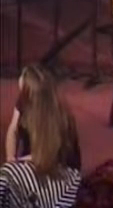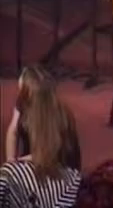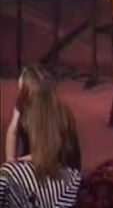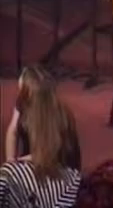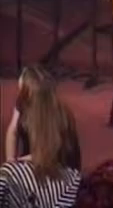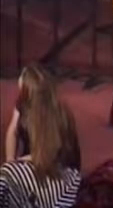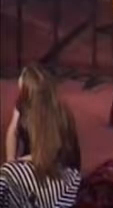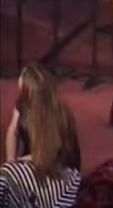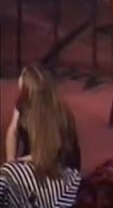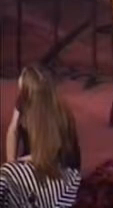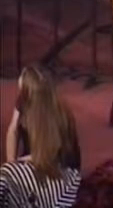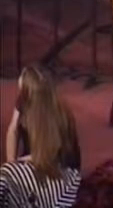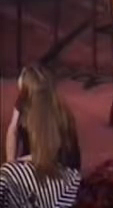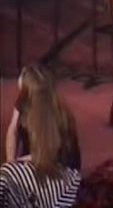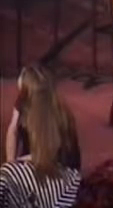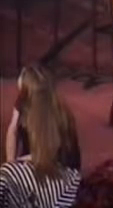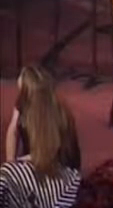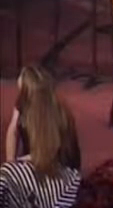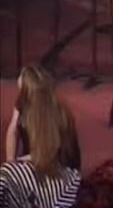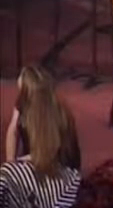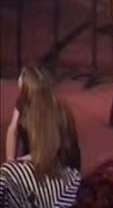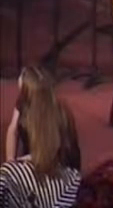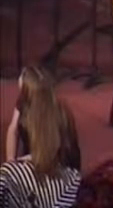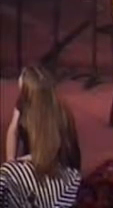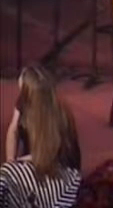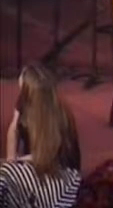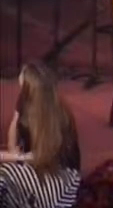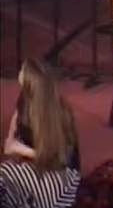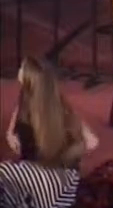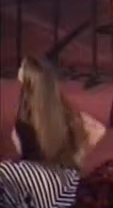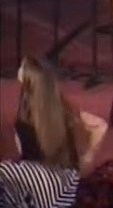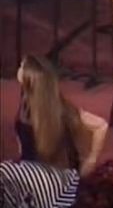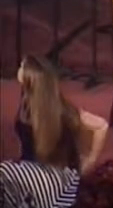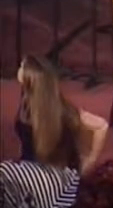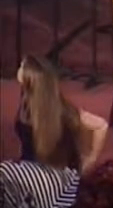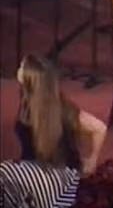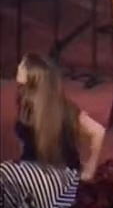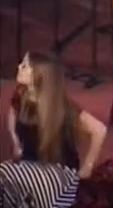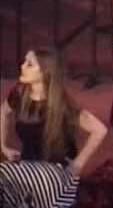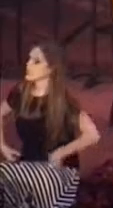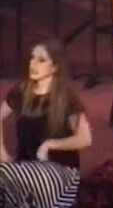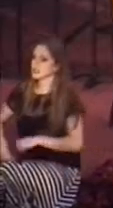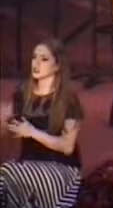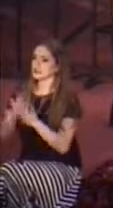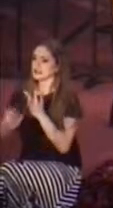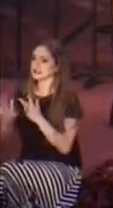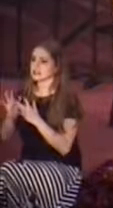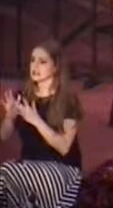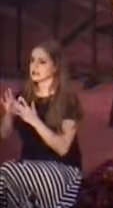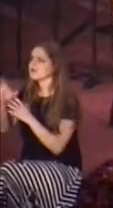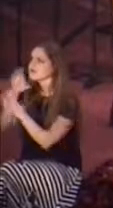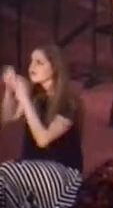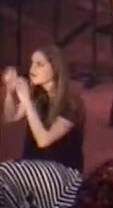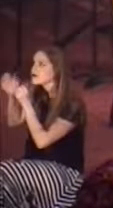and offerings you have not desired, but a body you have prepared for Me. This is Jesus talking to the Father.